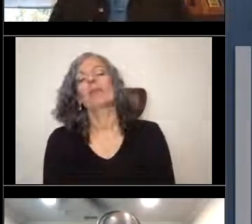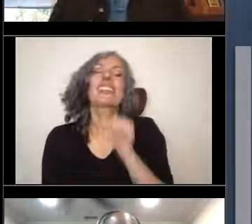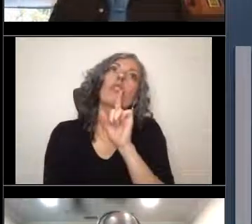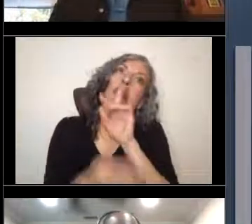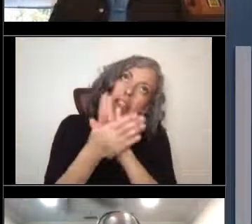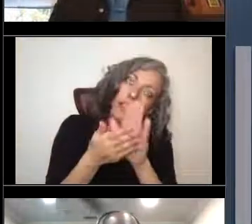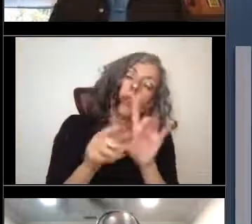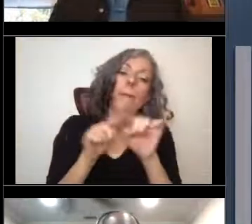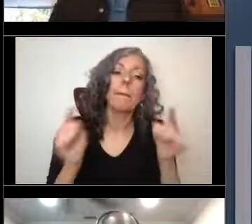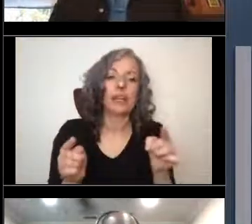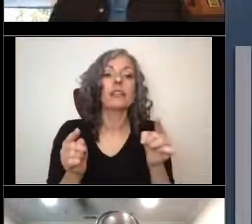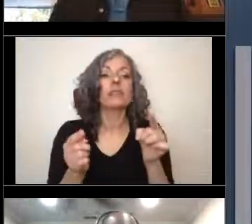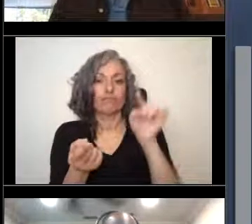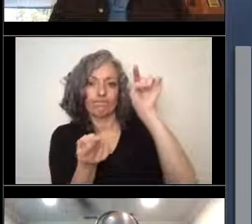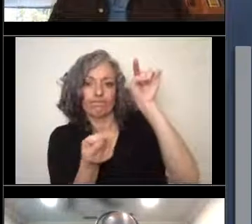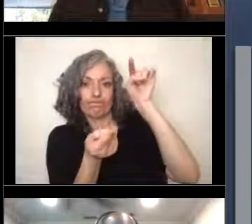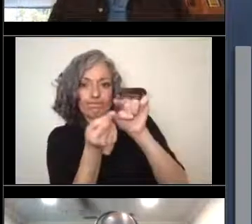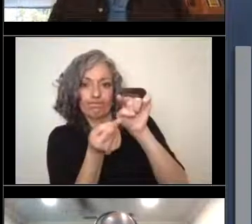energy reduction.